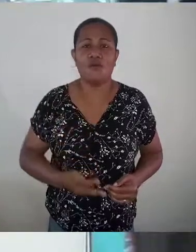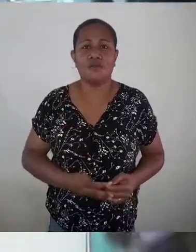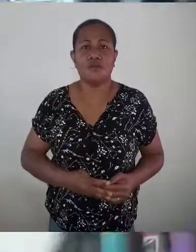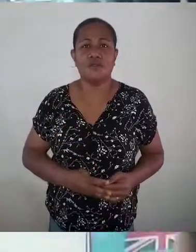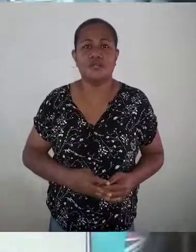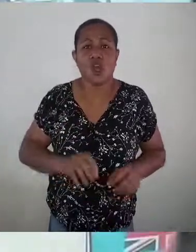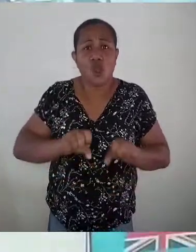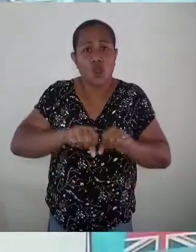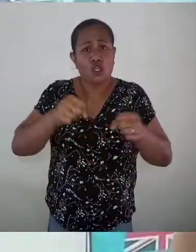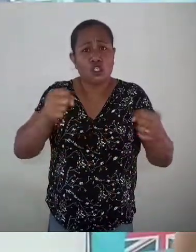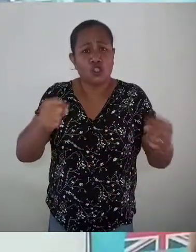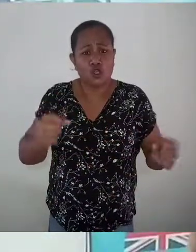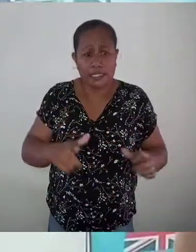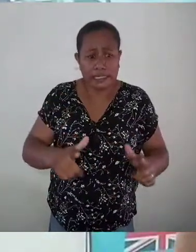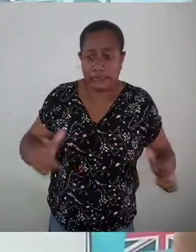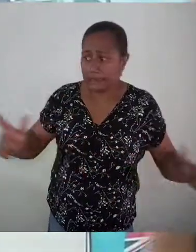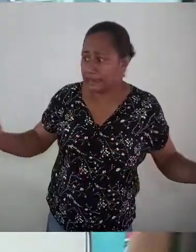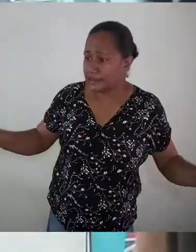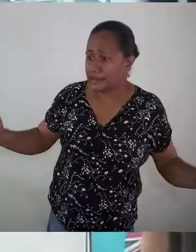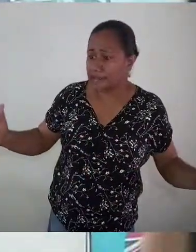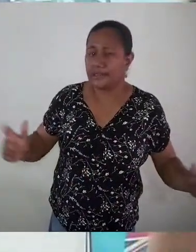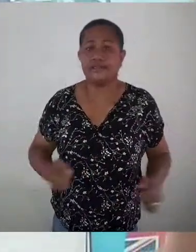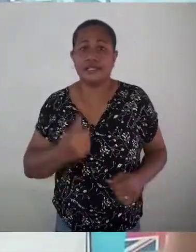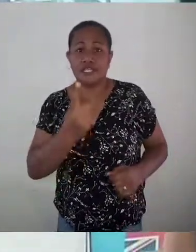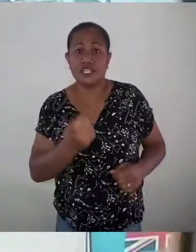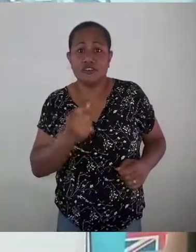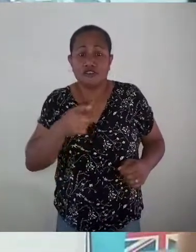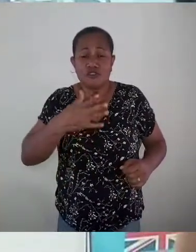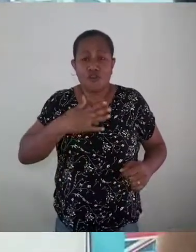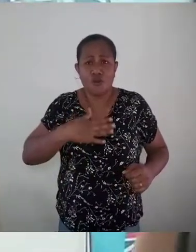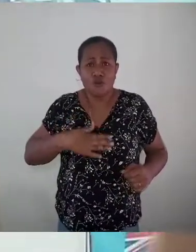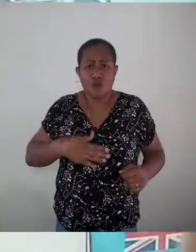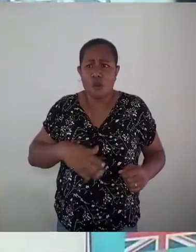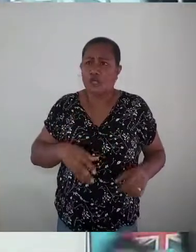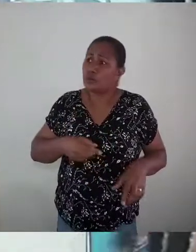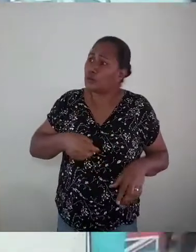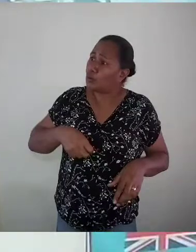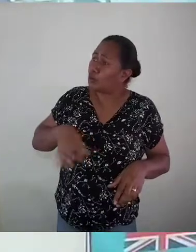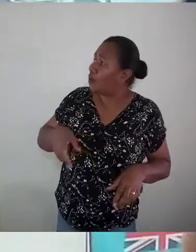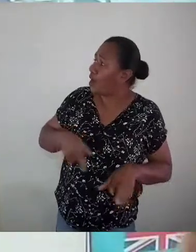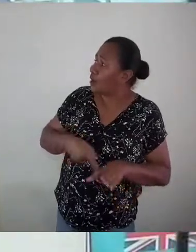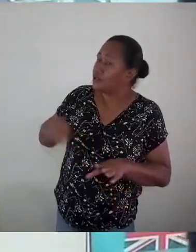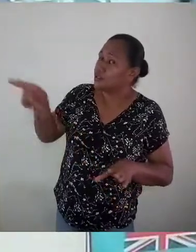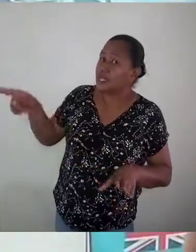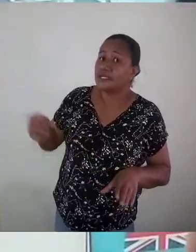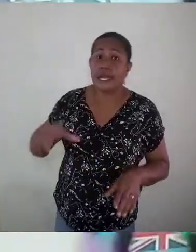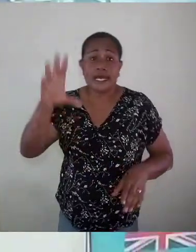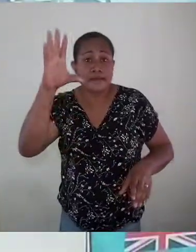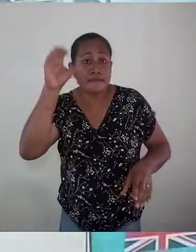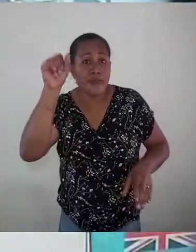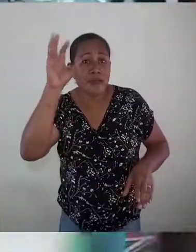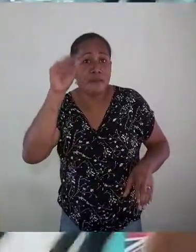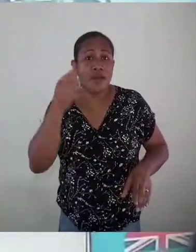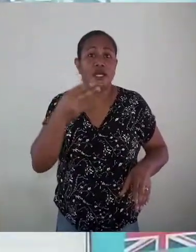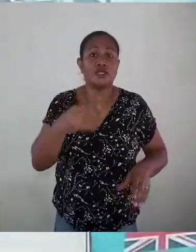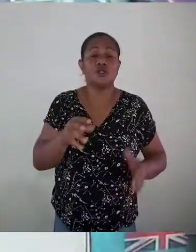social distancing. If you want to play outside, remember to